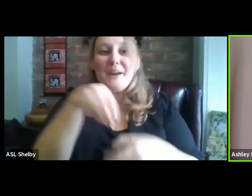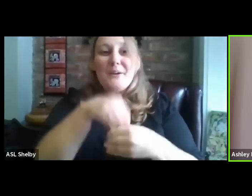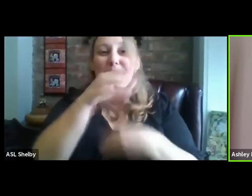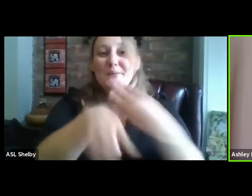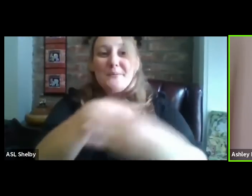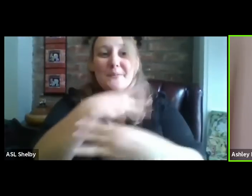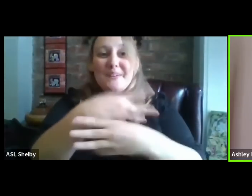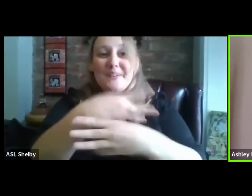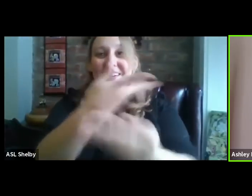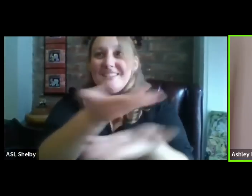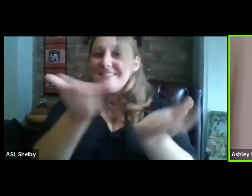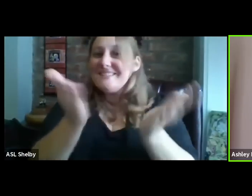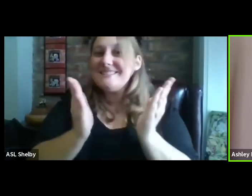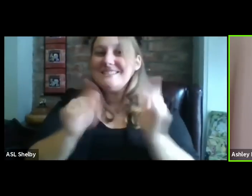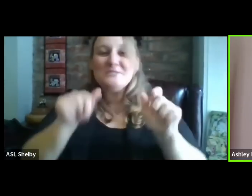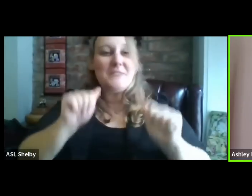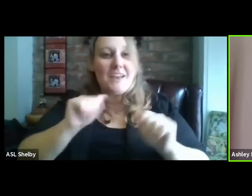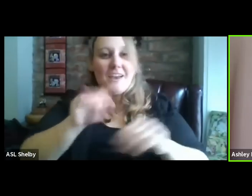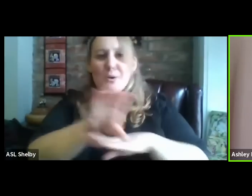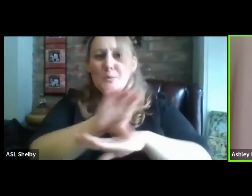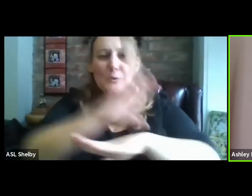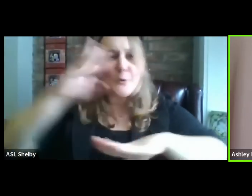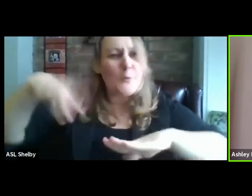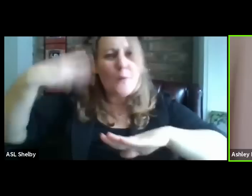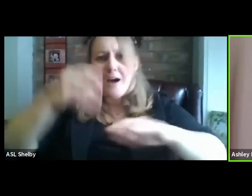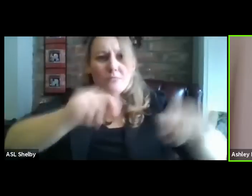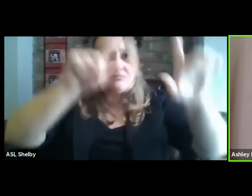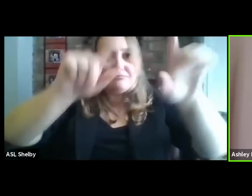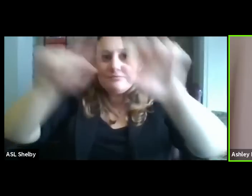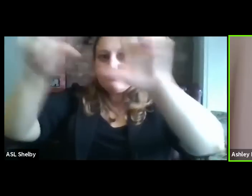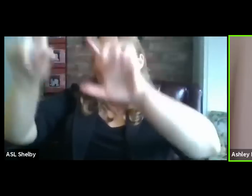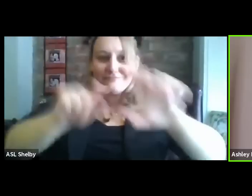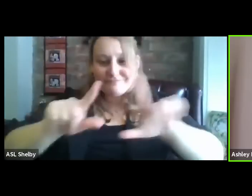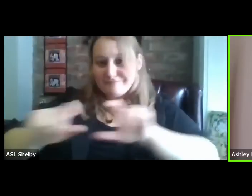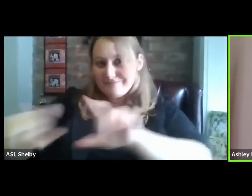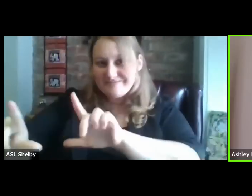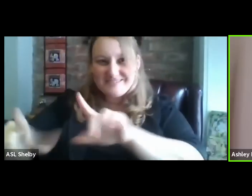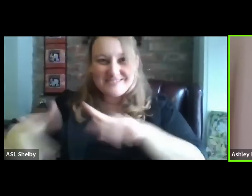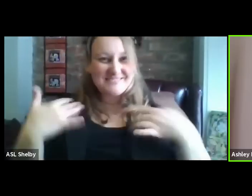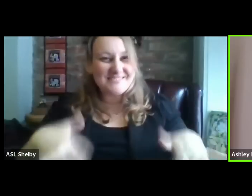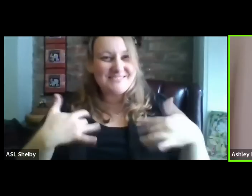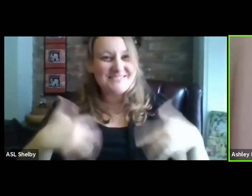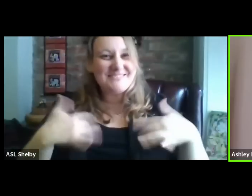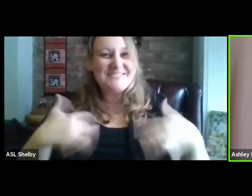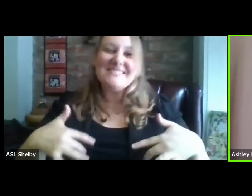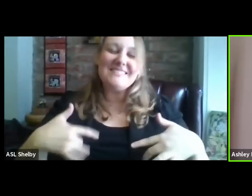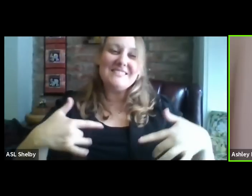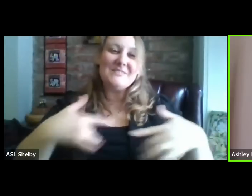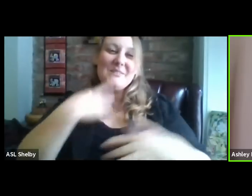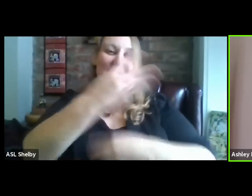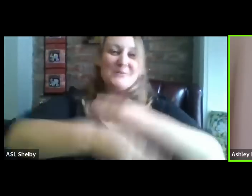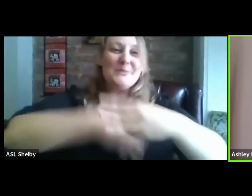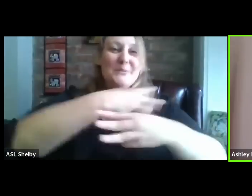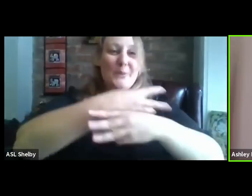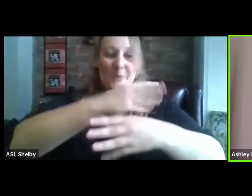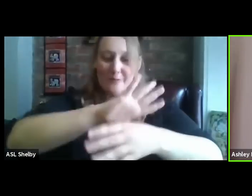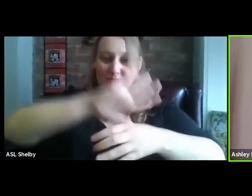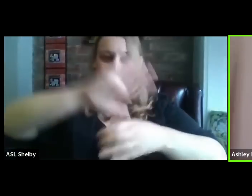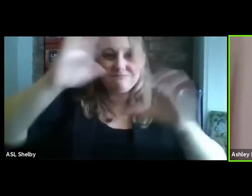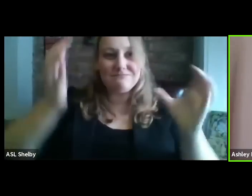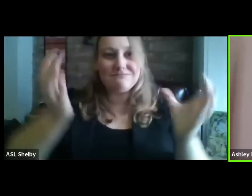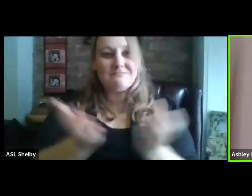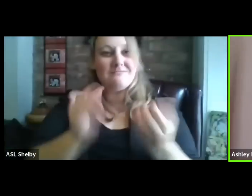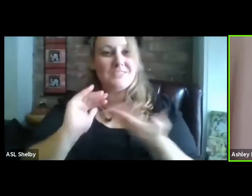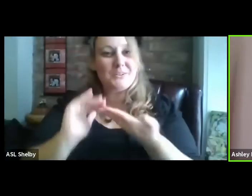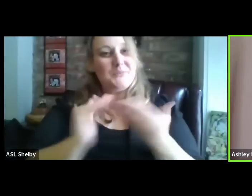computers a little bit wild. But essentially, we can show up as a global community. One of the